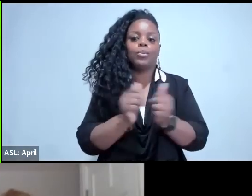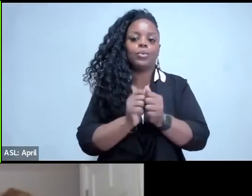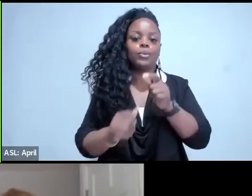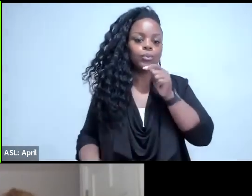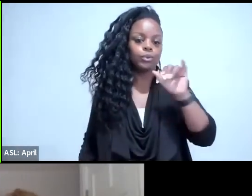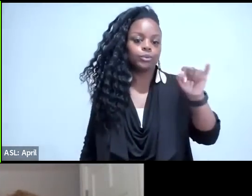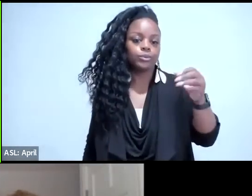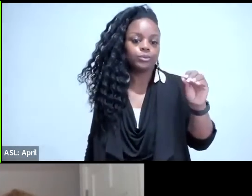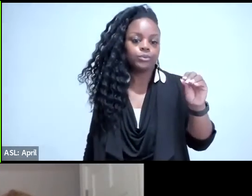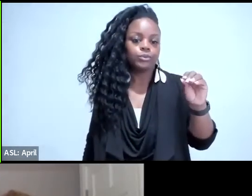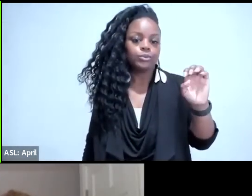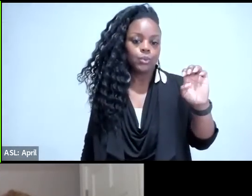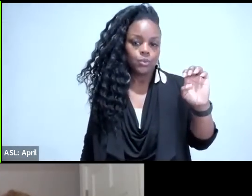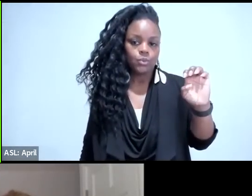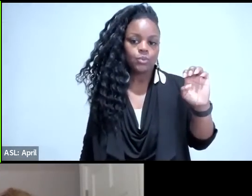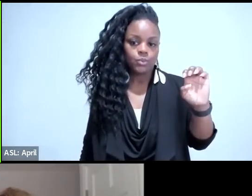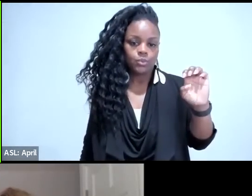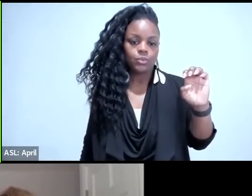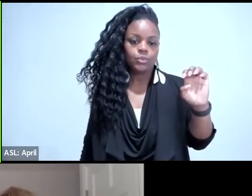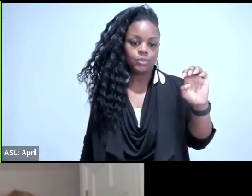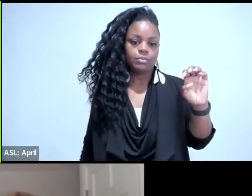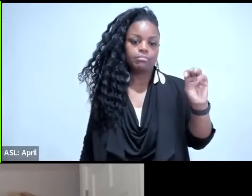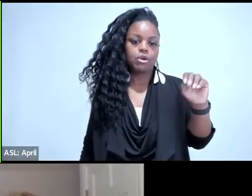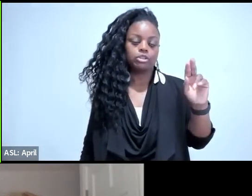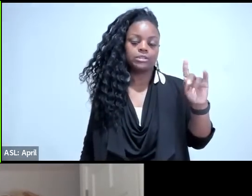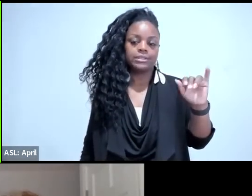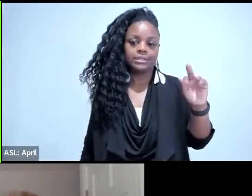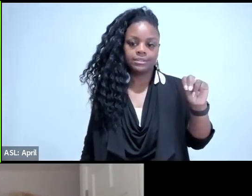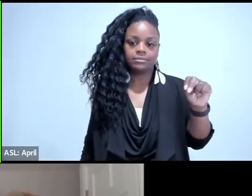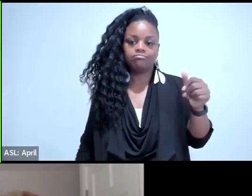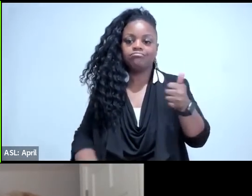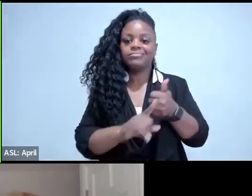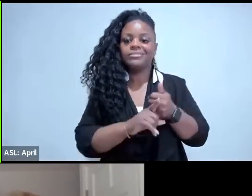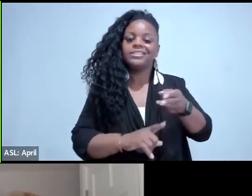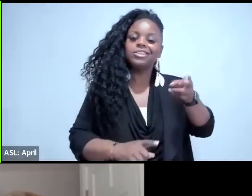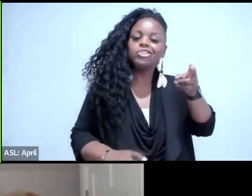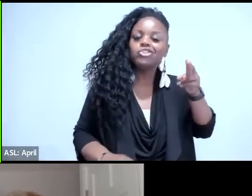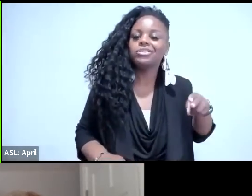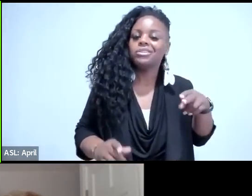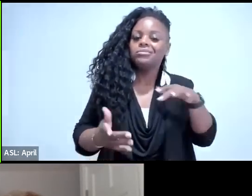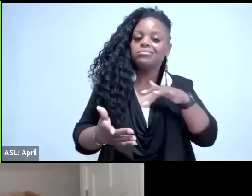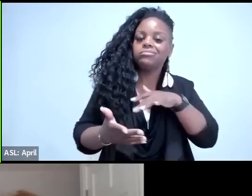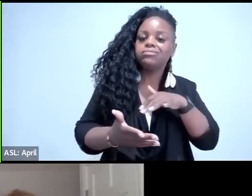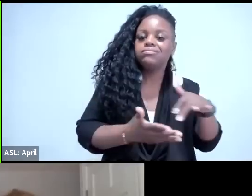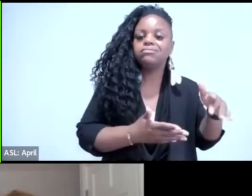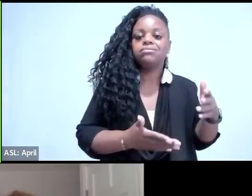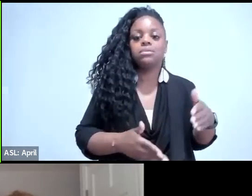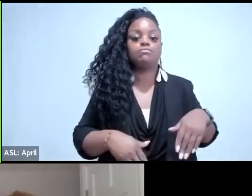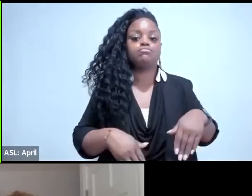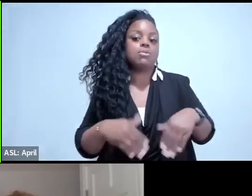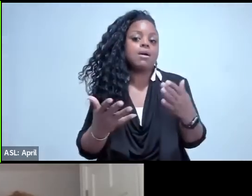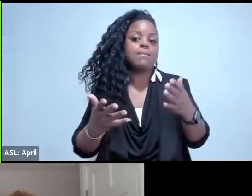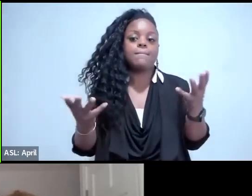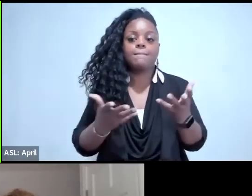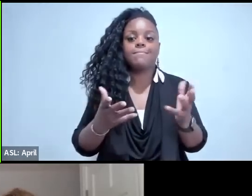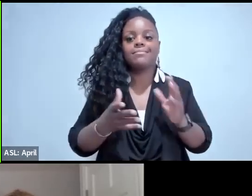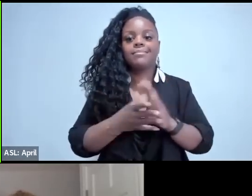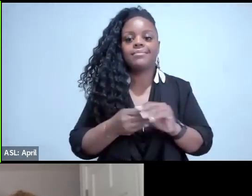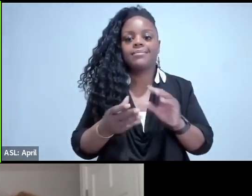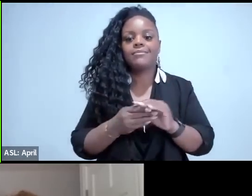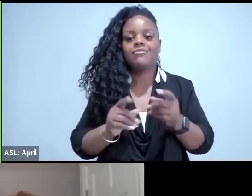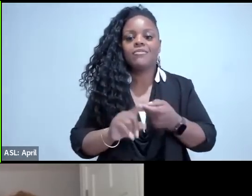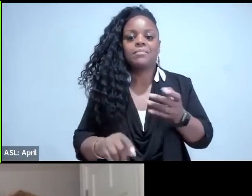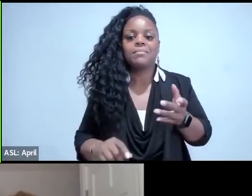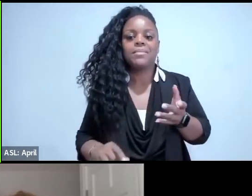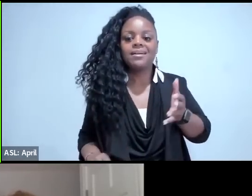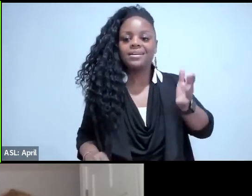all kinds of precedents of labor management relations that most of us either didn't know or have forgotten about,